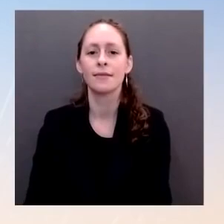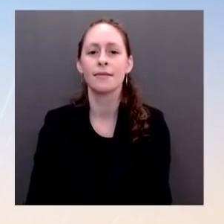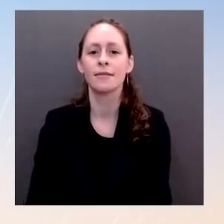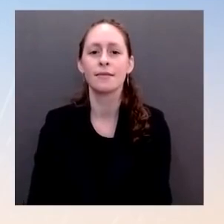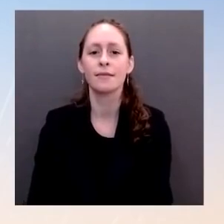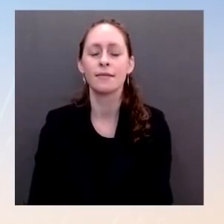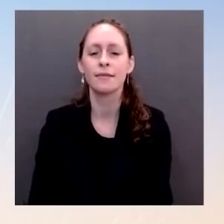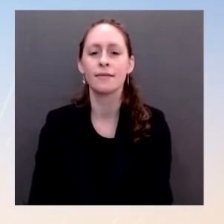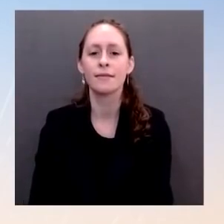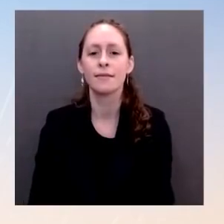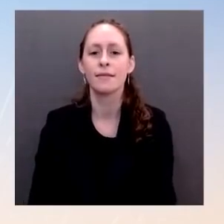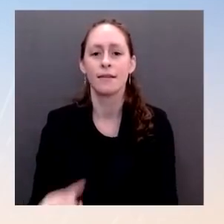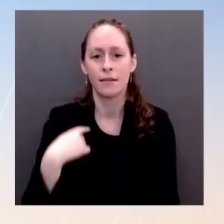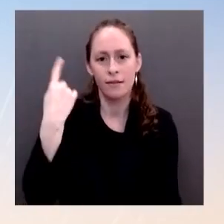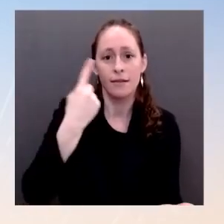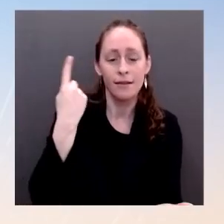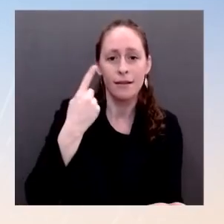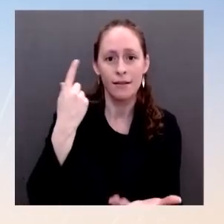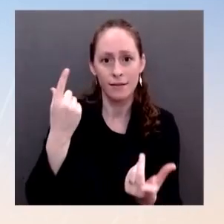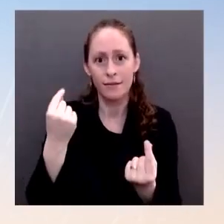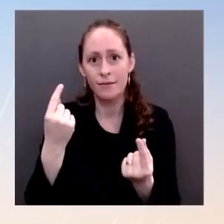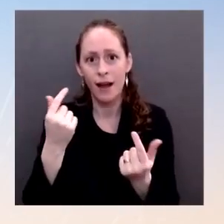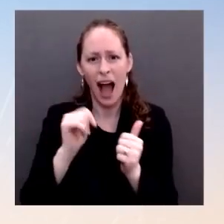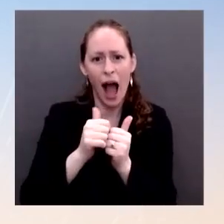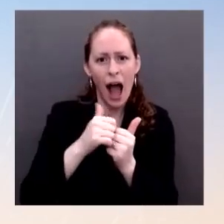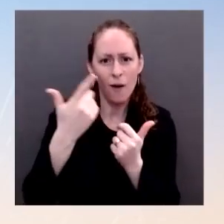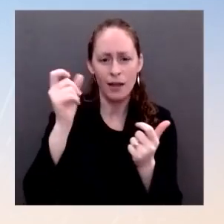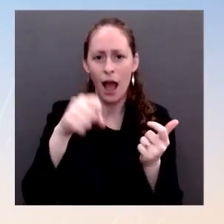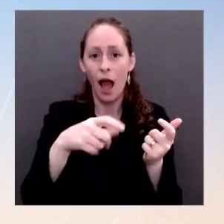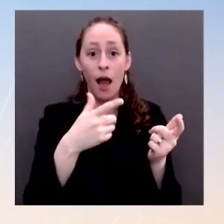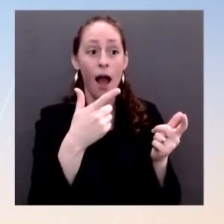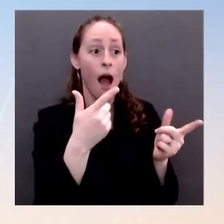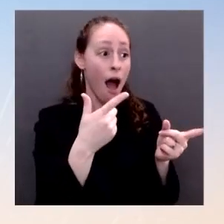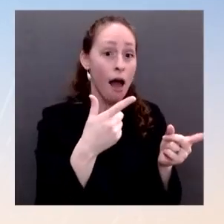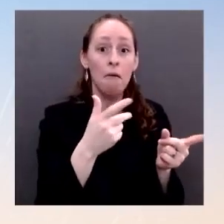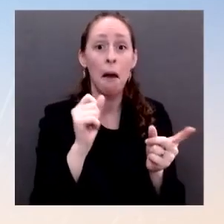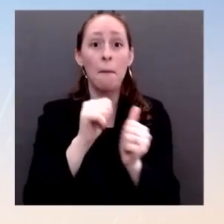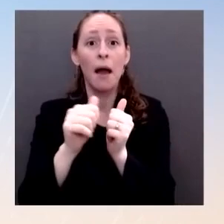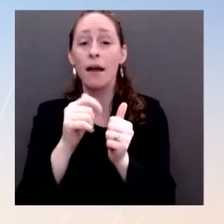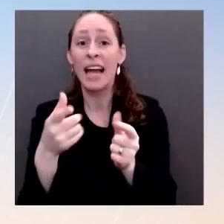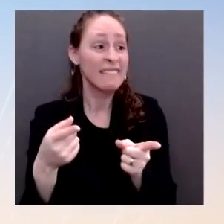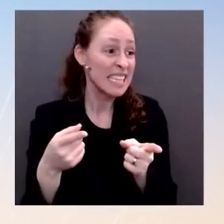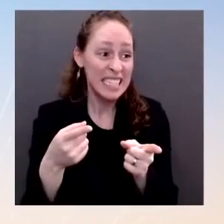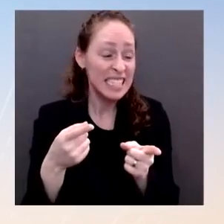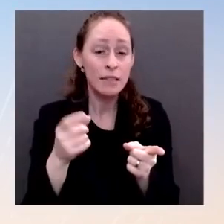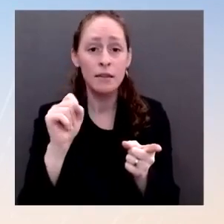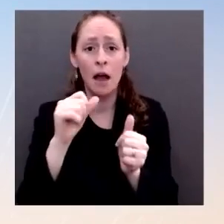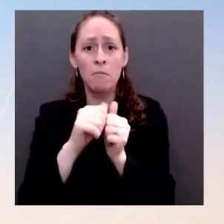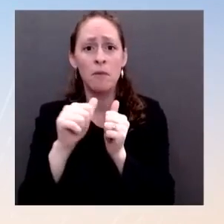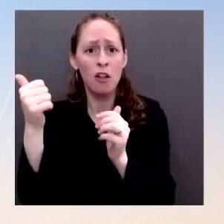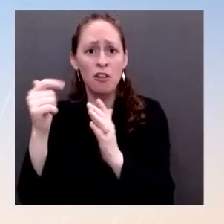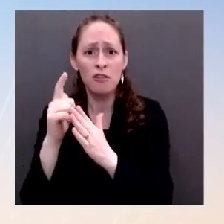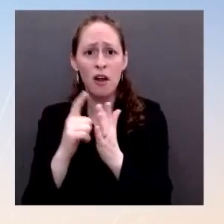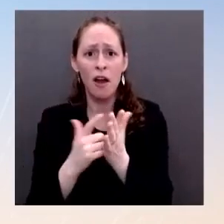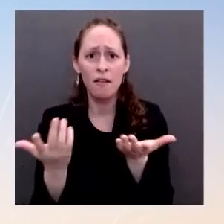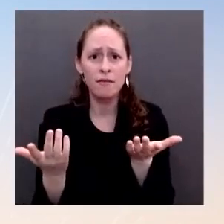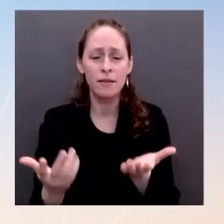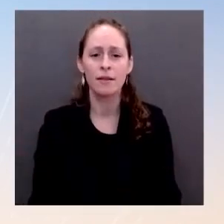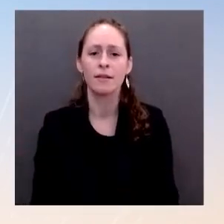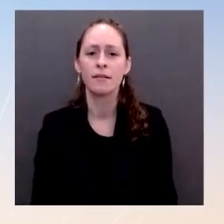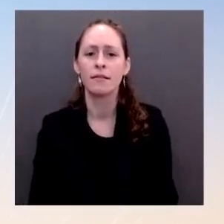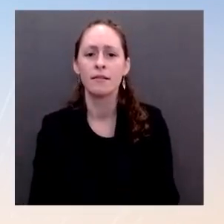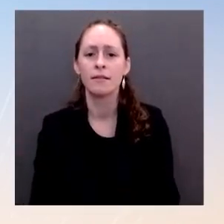be pushing for? I don't have any prediction of a process or a vehicle. What I would remind everyone of is that despite the fact that